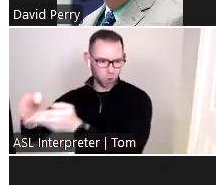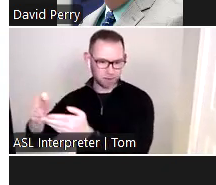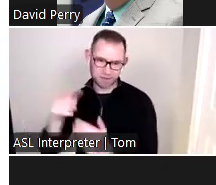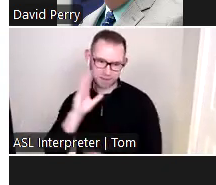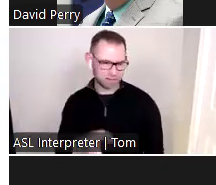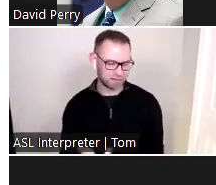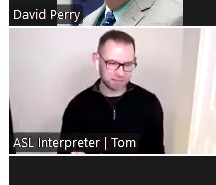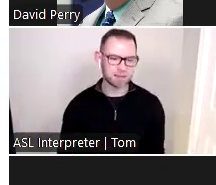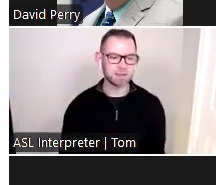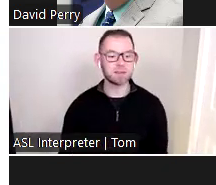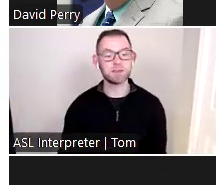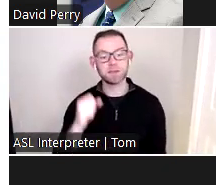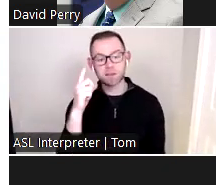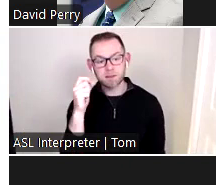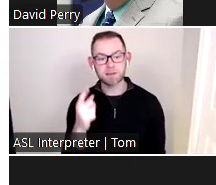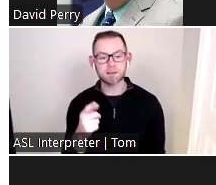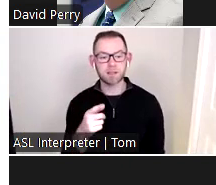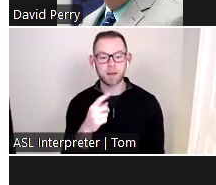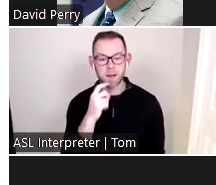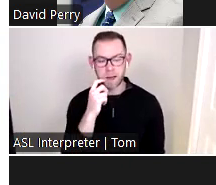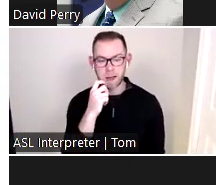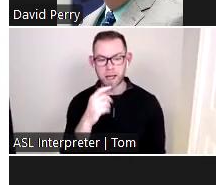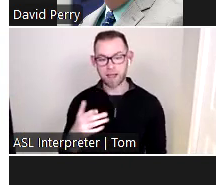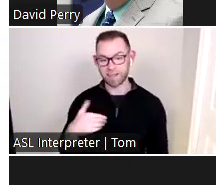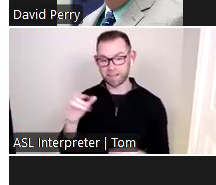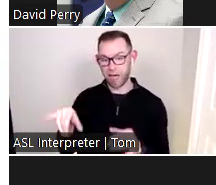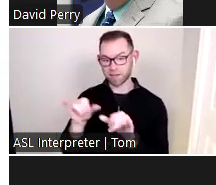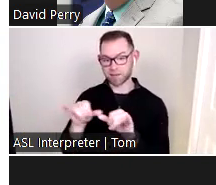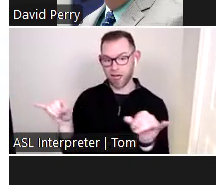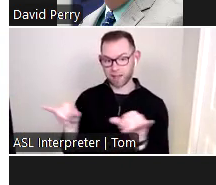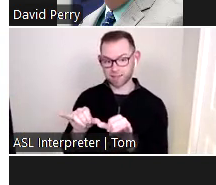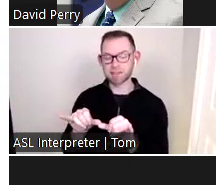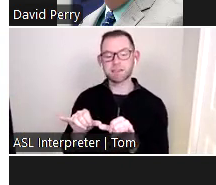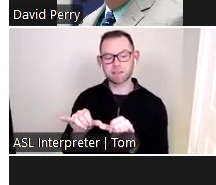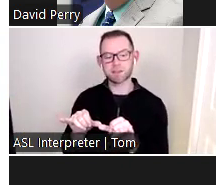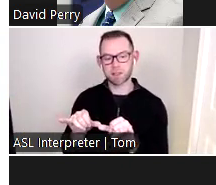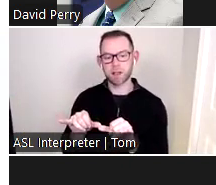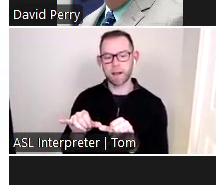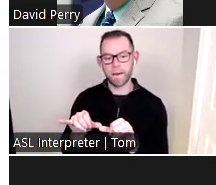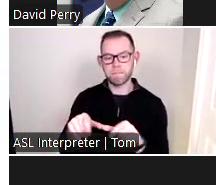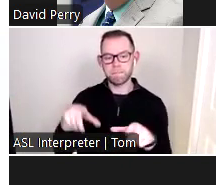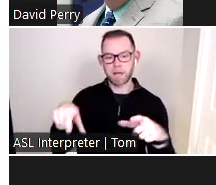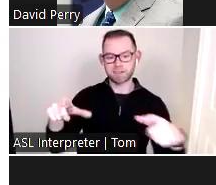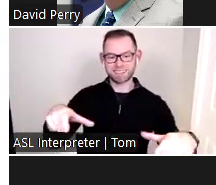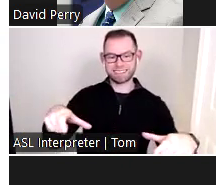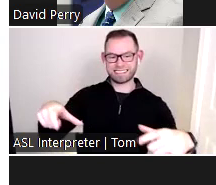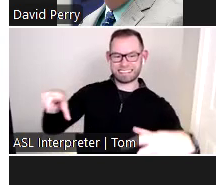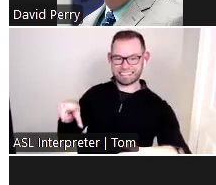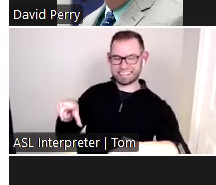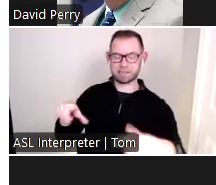governed by the length of the gangway in order to achieve that ADA compliant slope at low